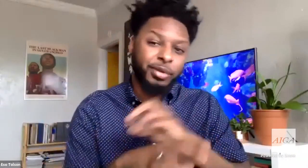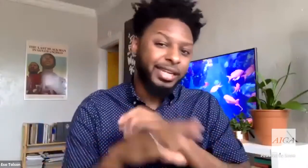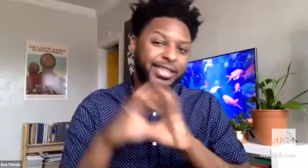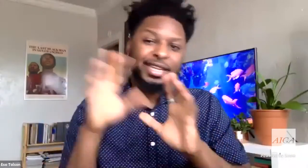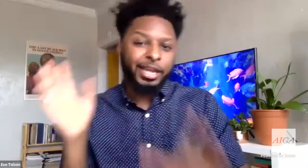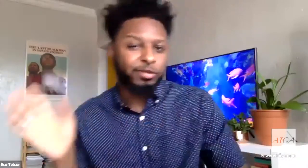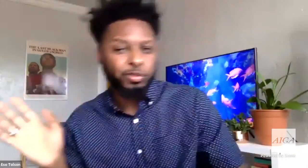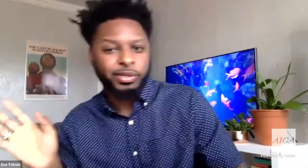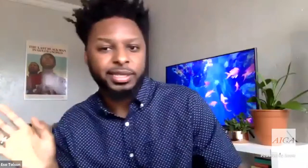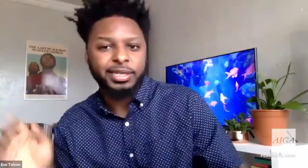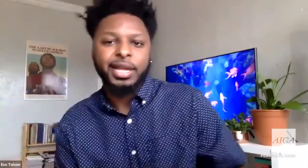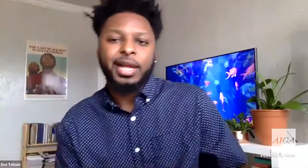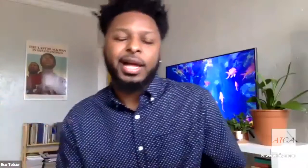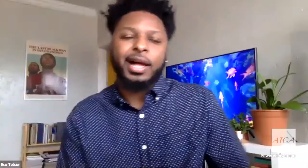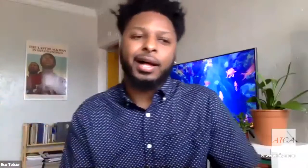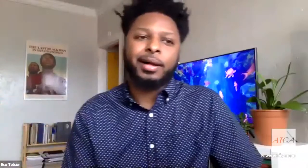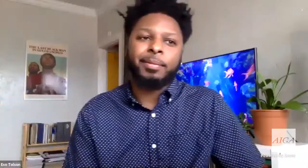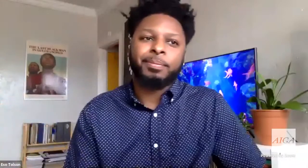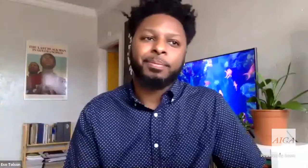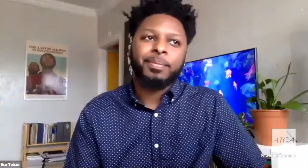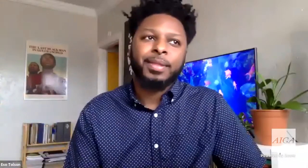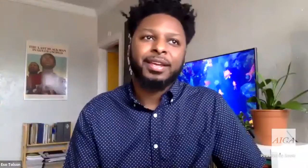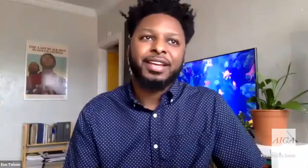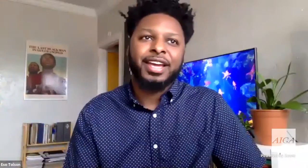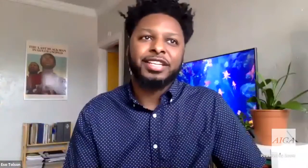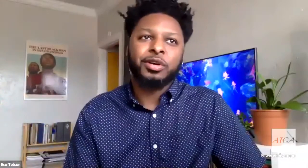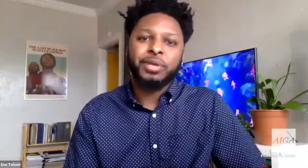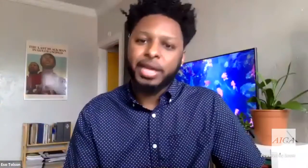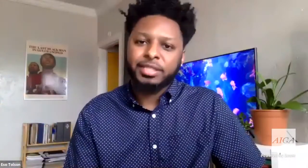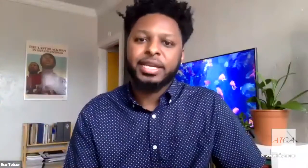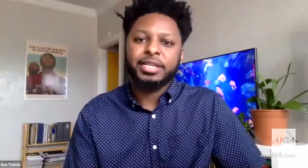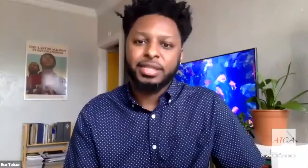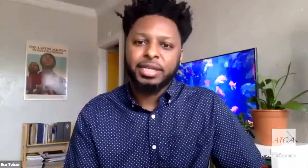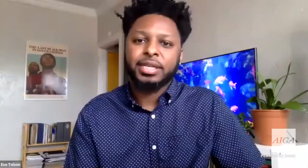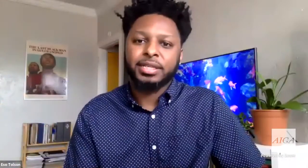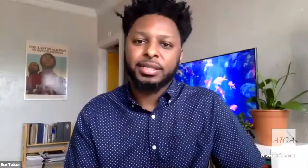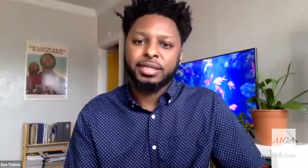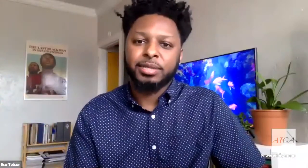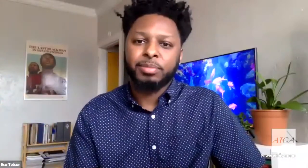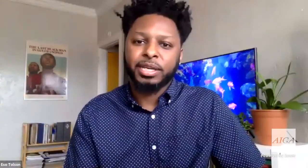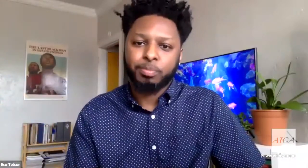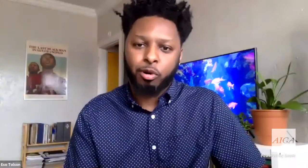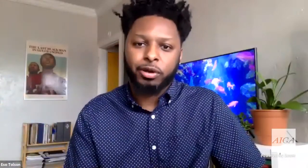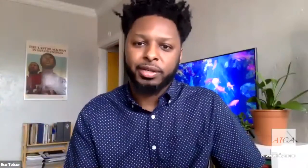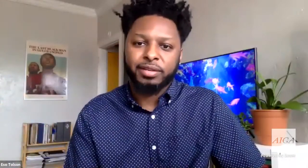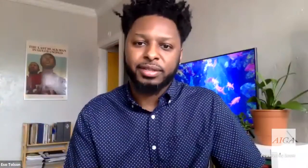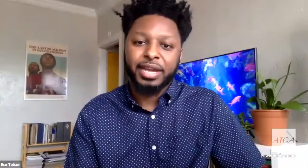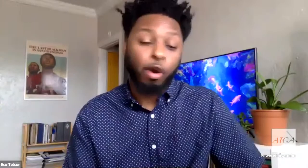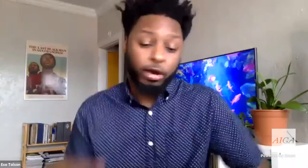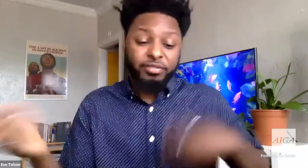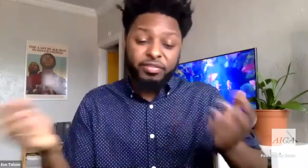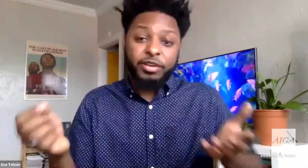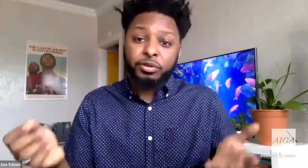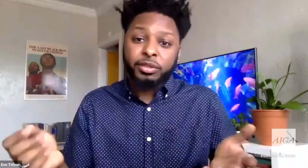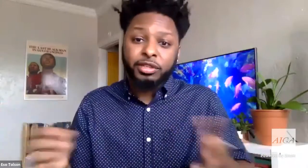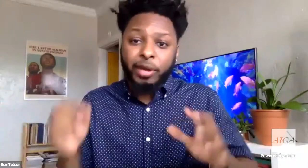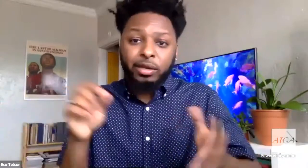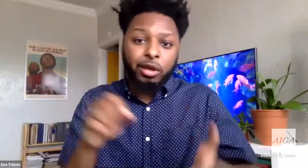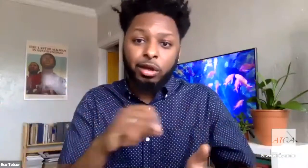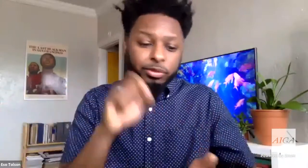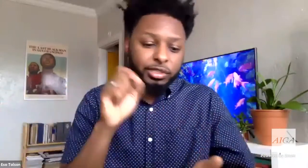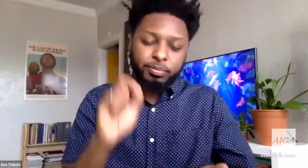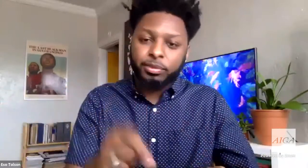before I do anything else with it. And so, yeah, sketching is the biggest part of it. Or even if I do